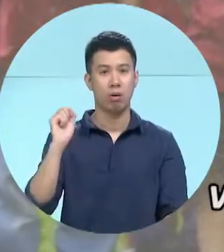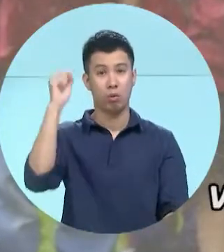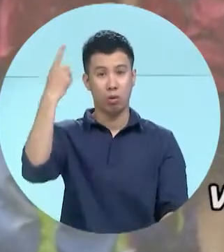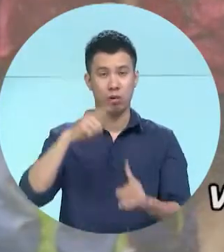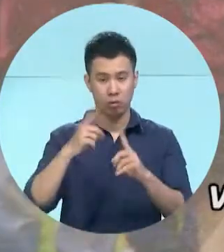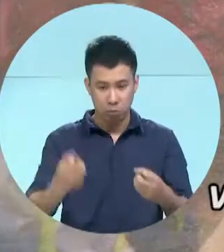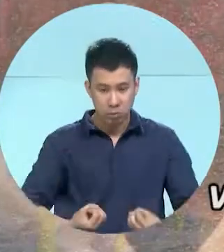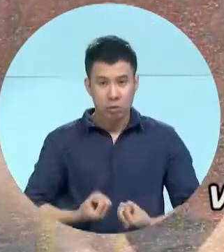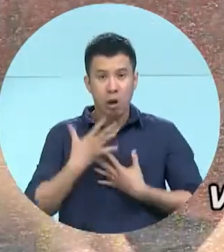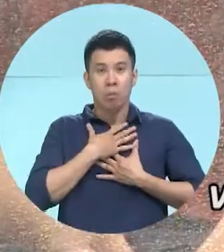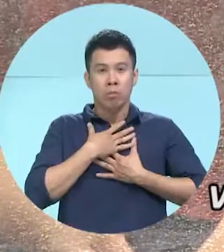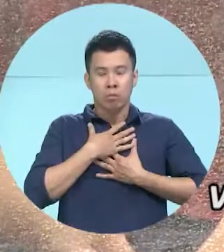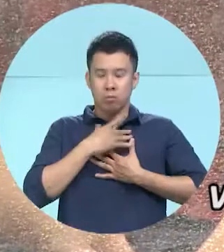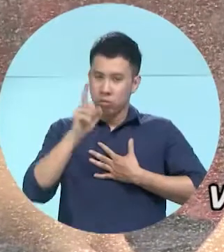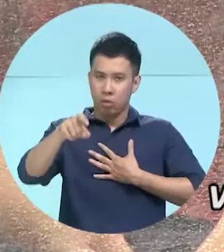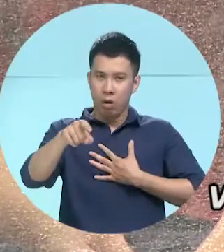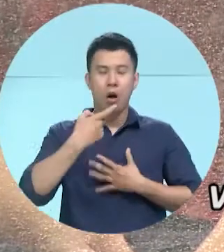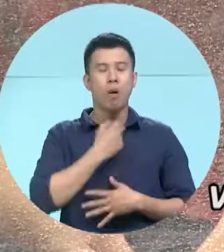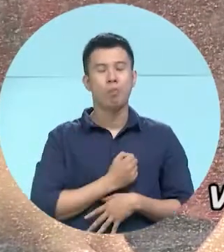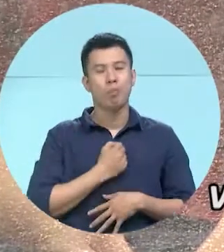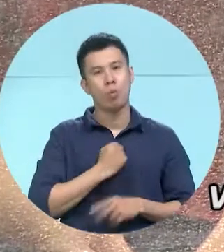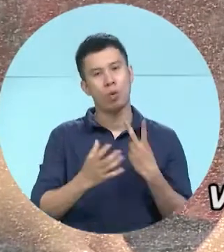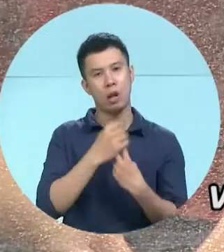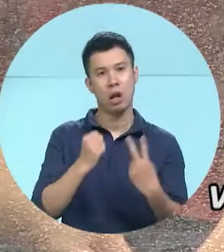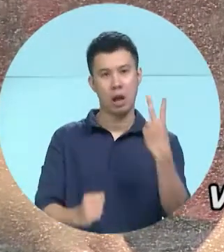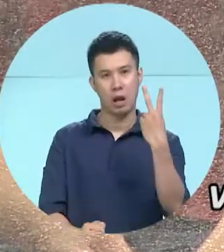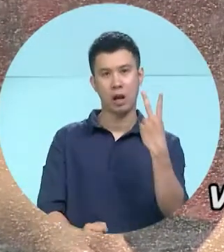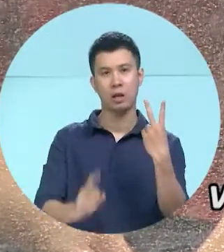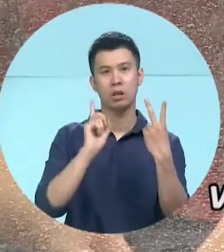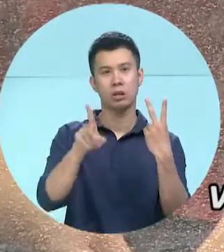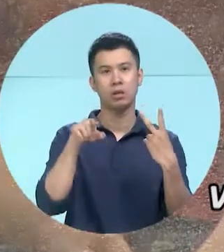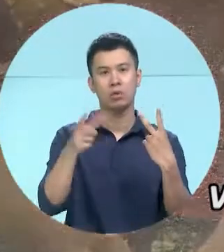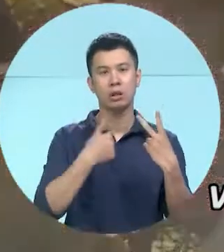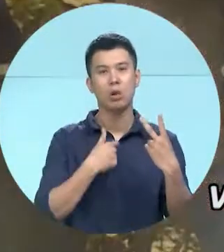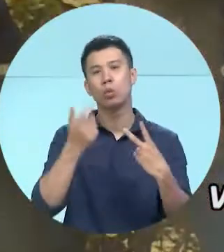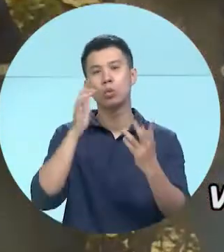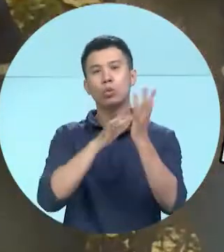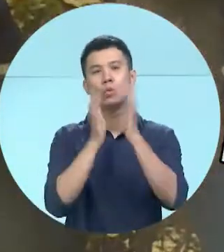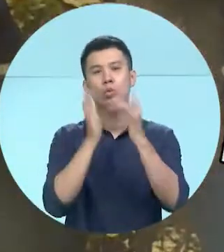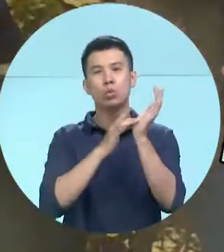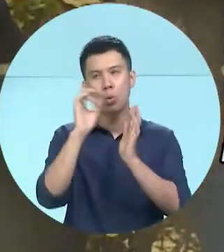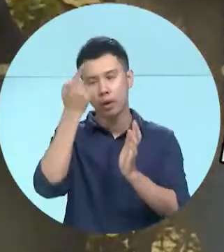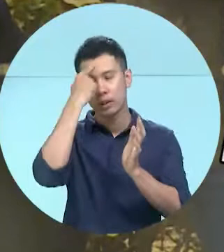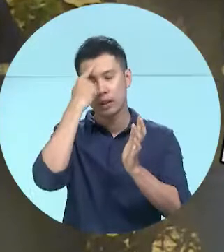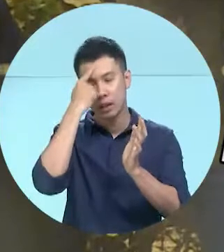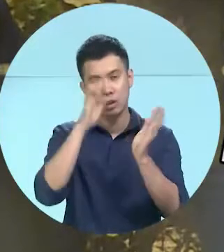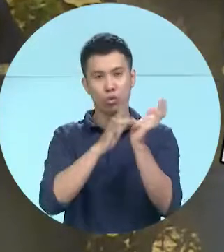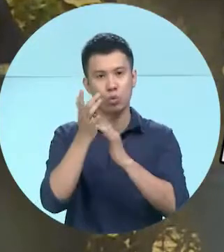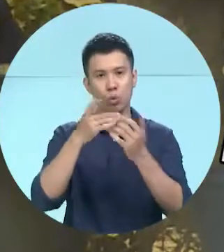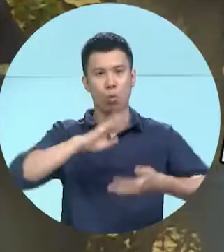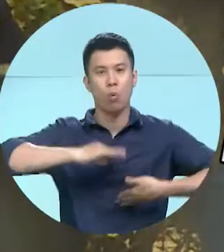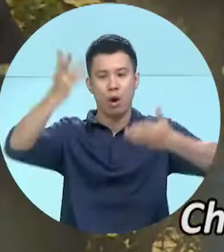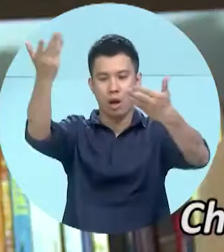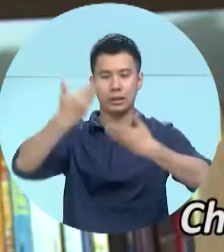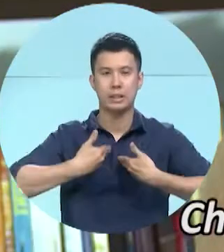it. Of course, we were very sad because everybody wants a healthy child, because my wife and I both believe in God and we